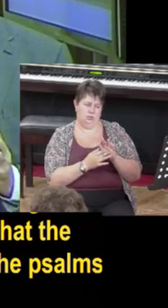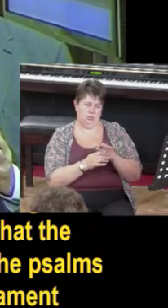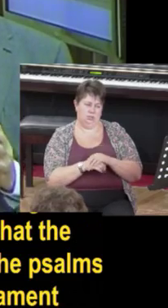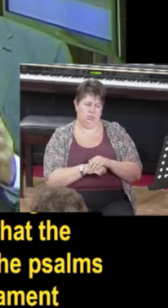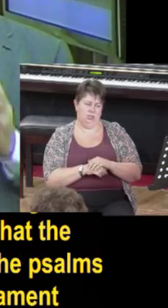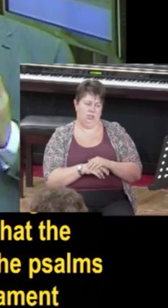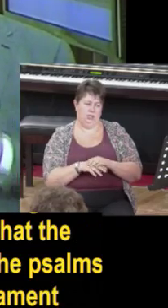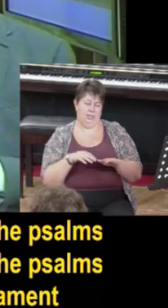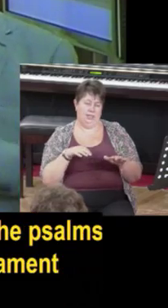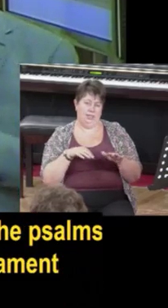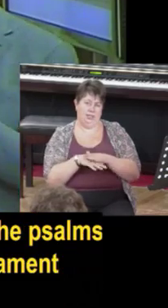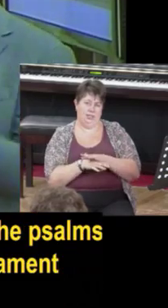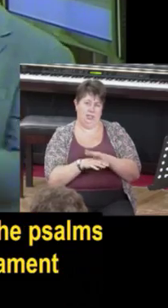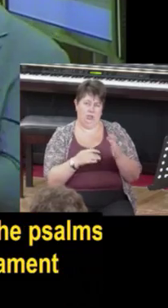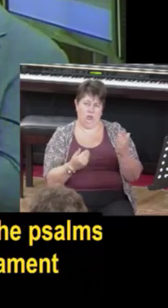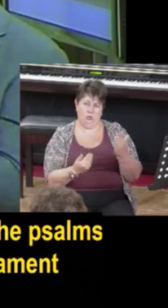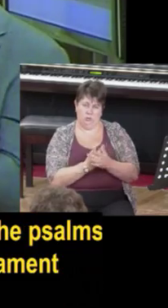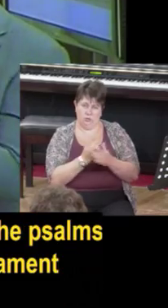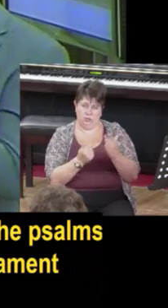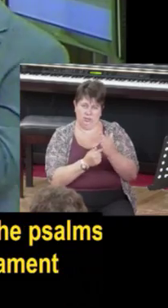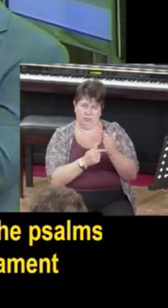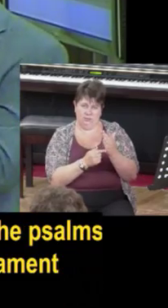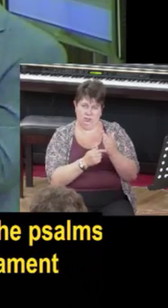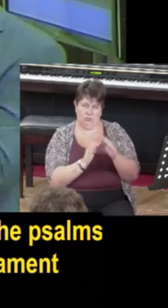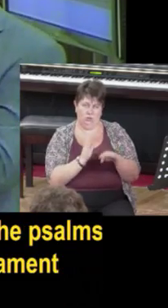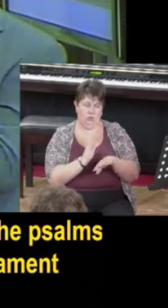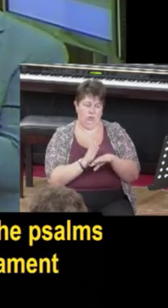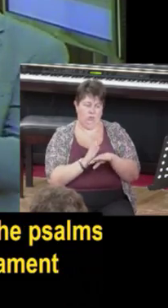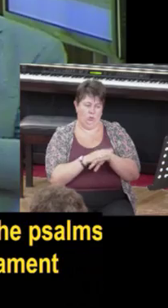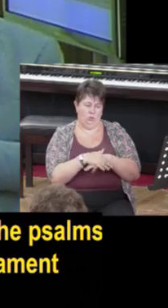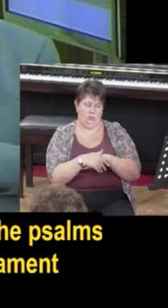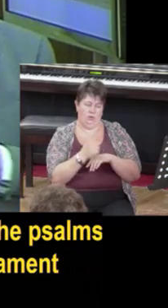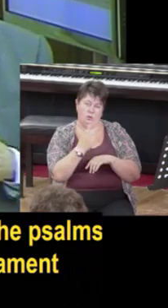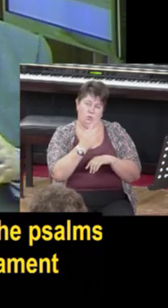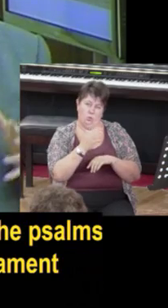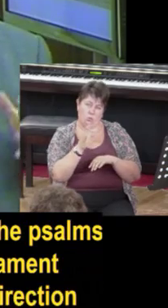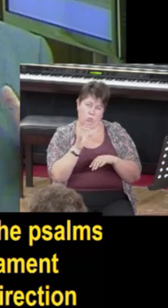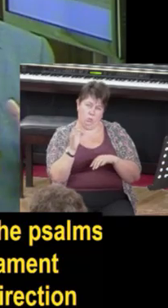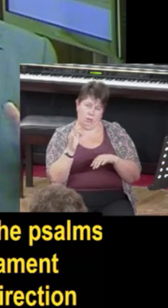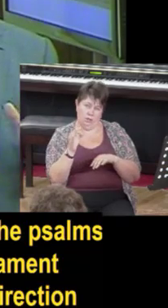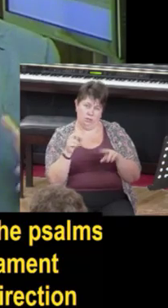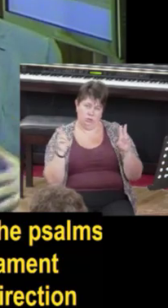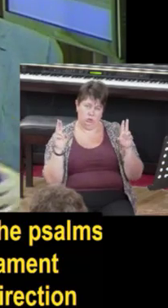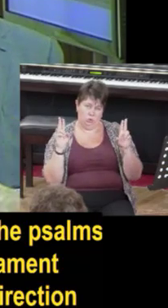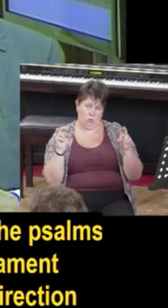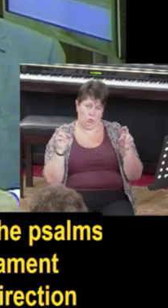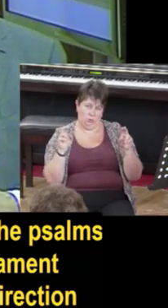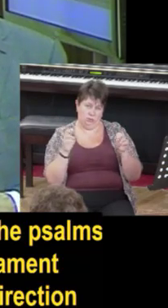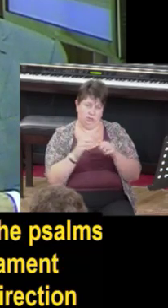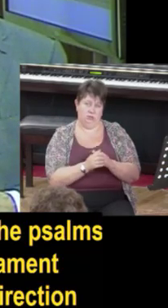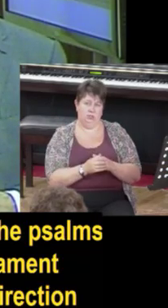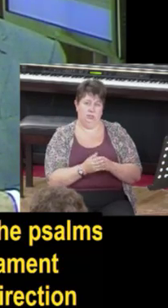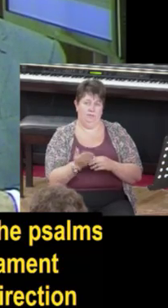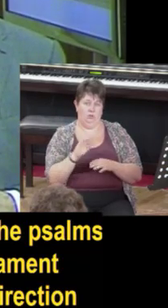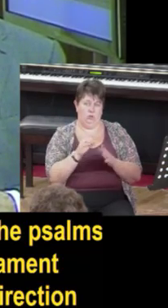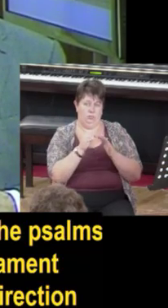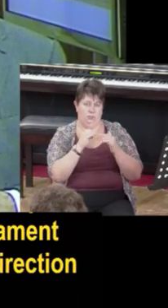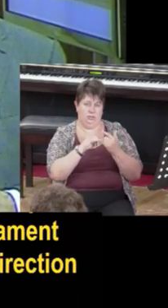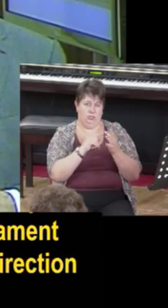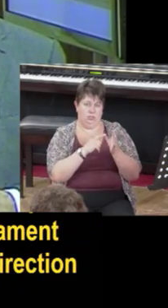100 direct quotations in the New Testament which are lifted from the